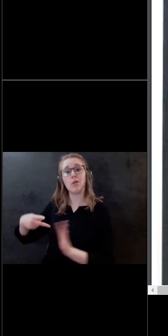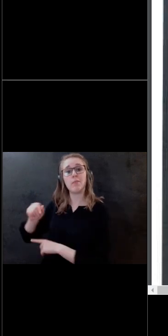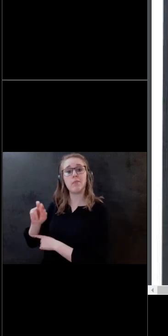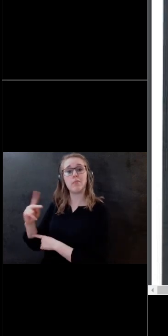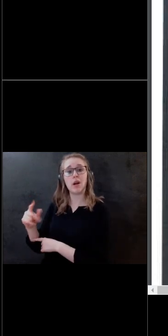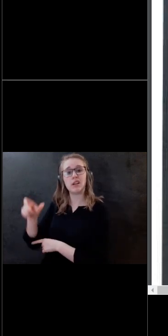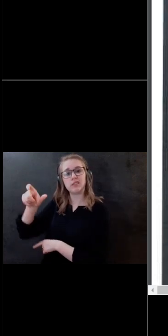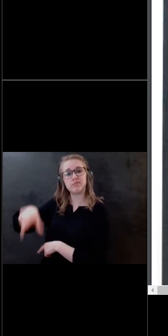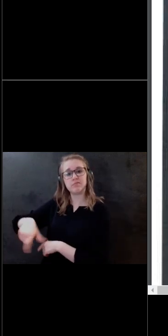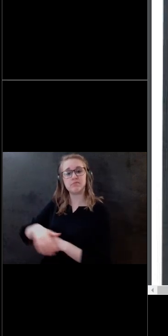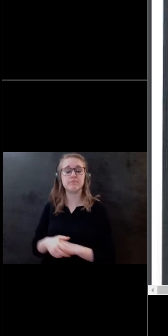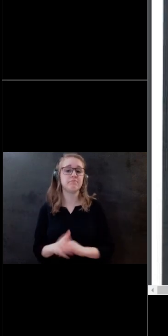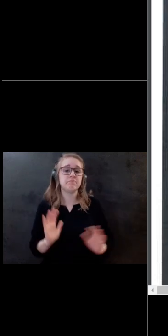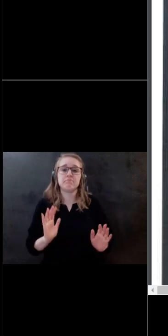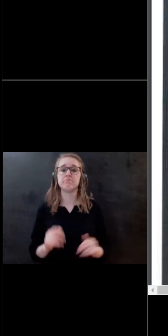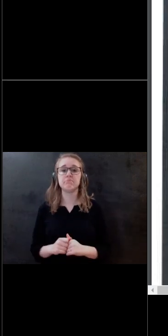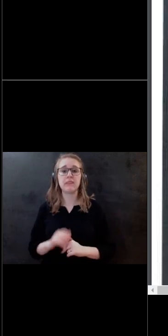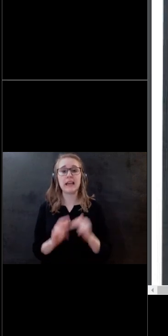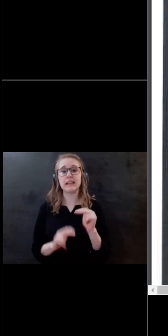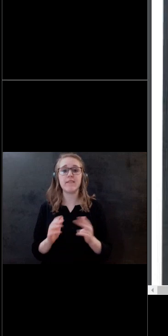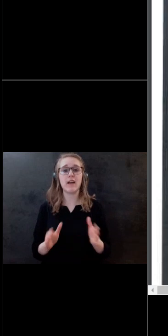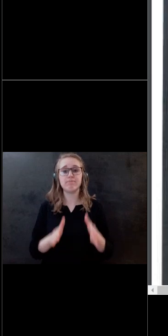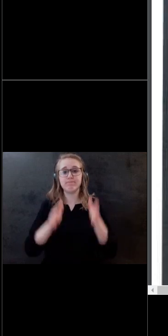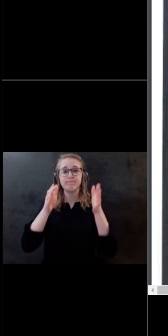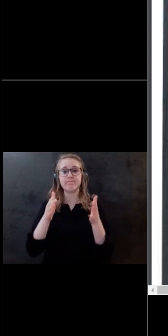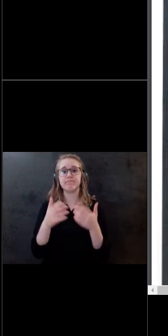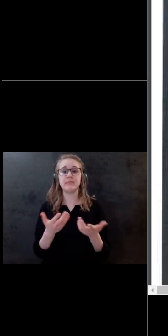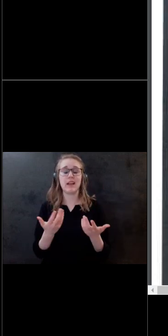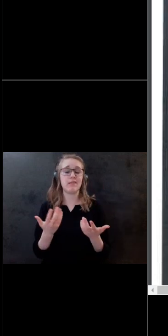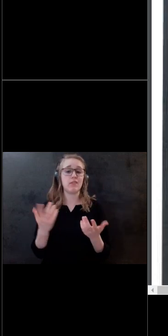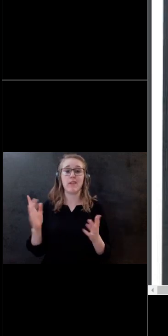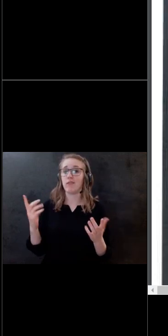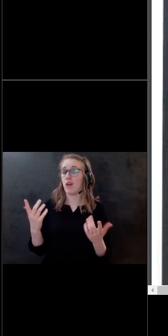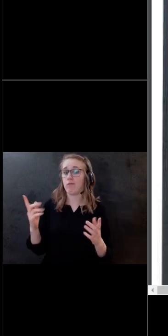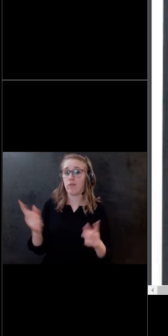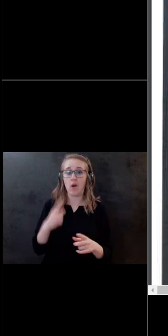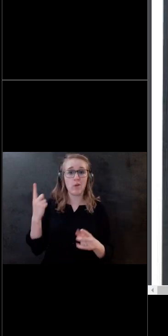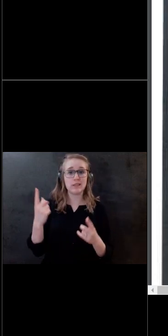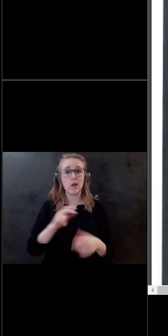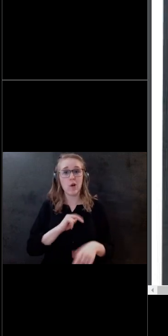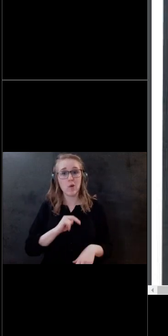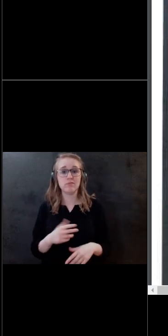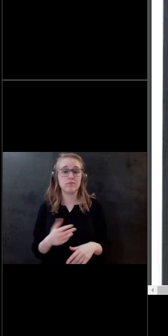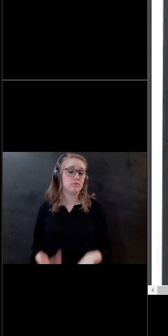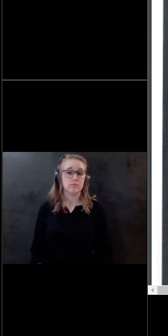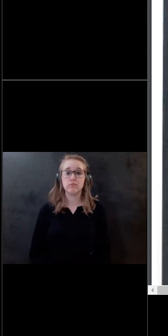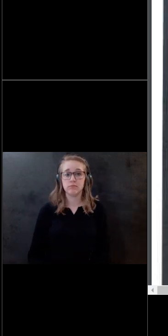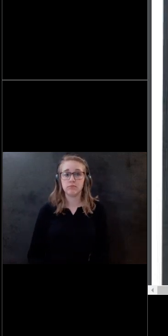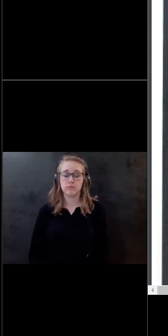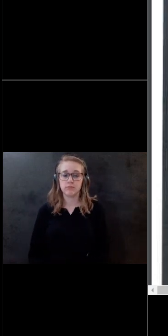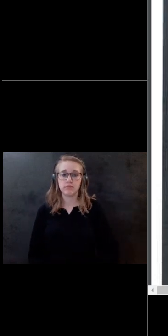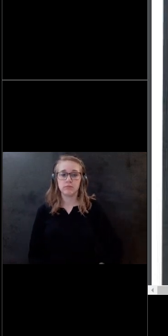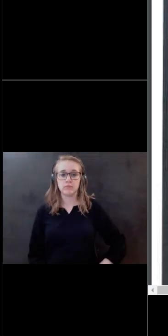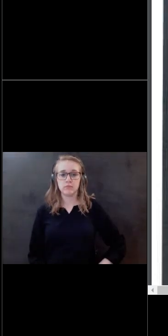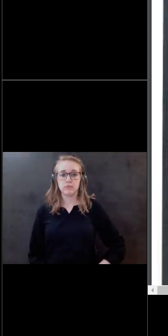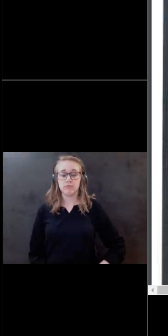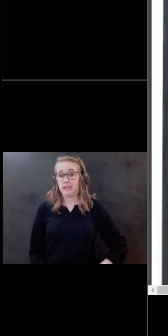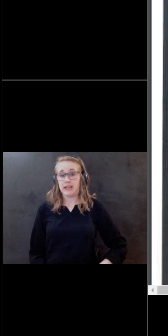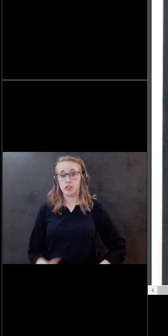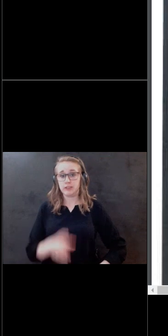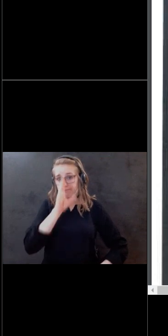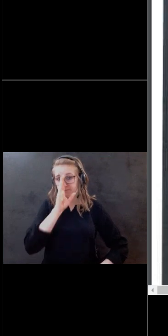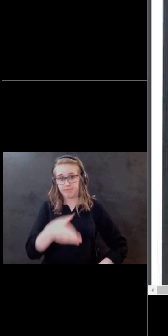sliver, and develop the rest of the site that they have always owned or that the predecessor owned and they now own, and just go